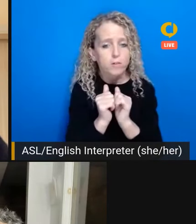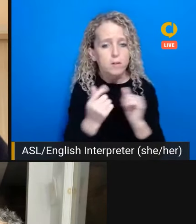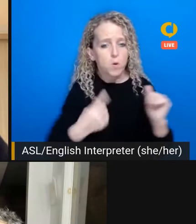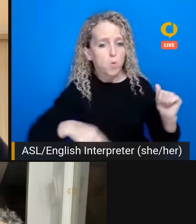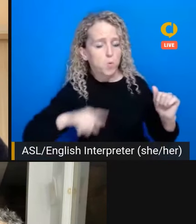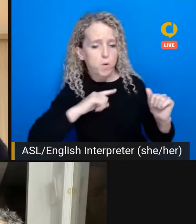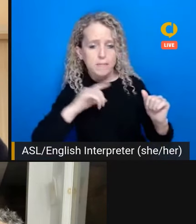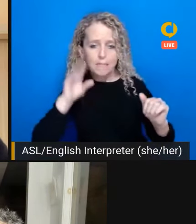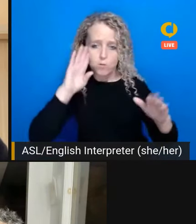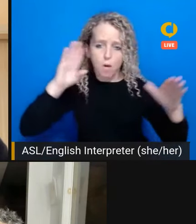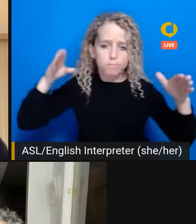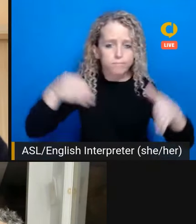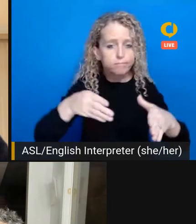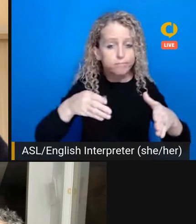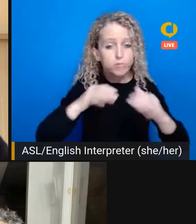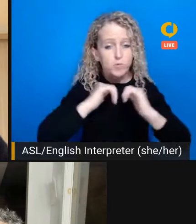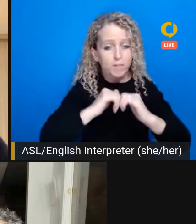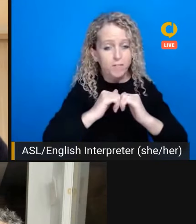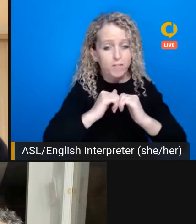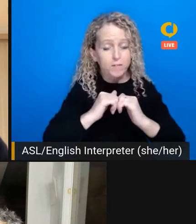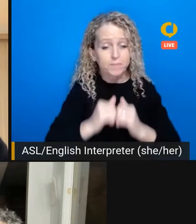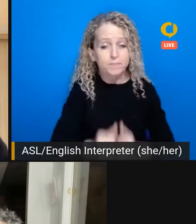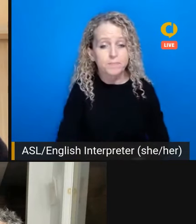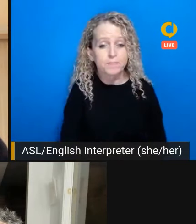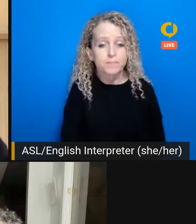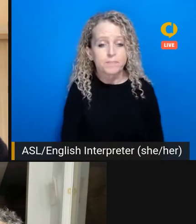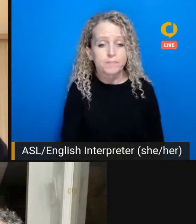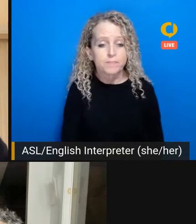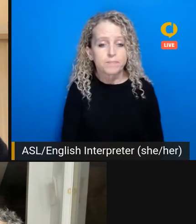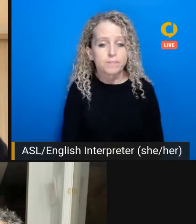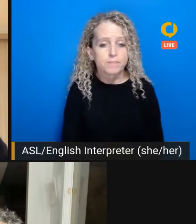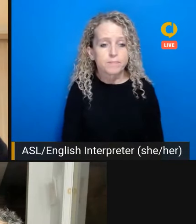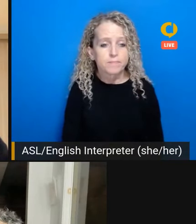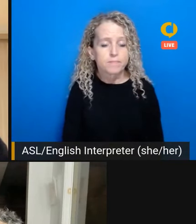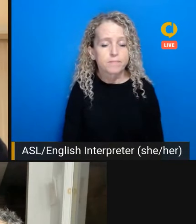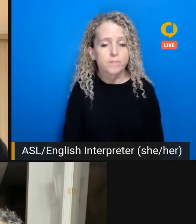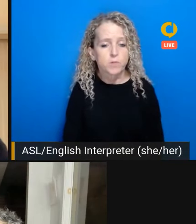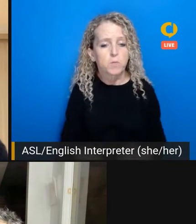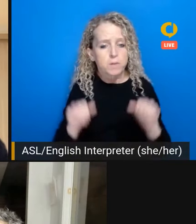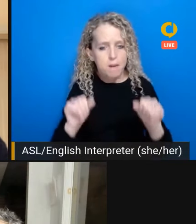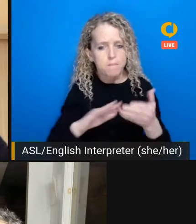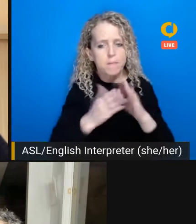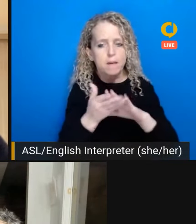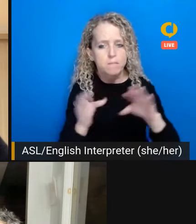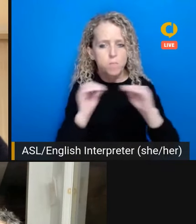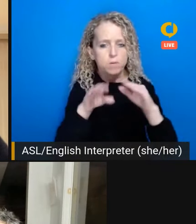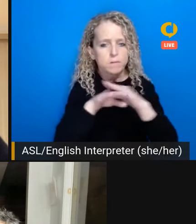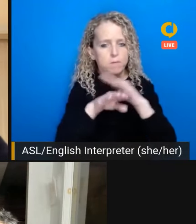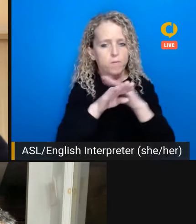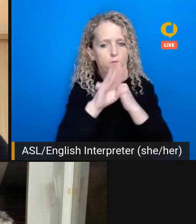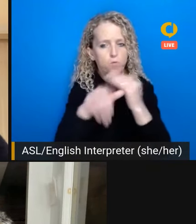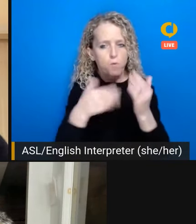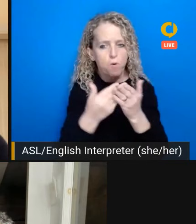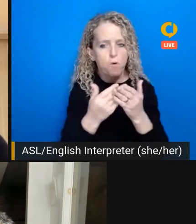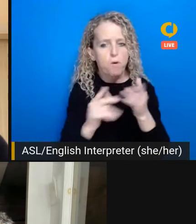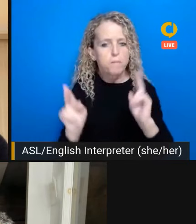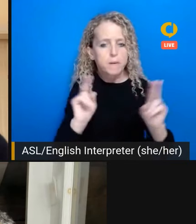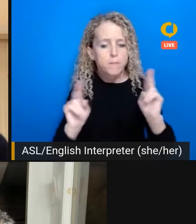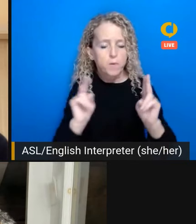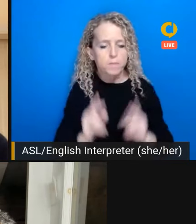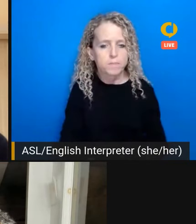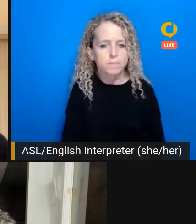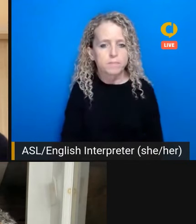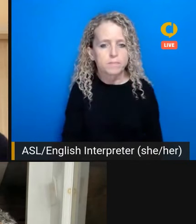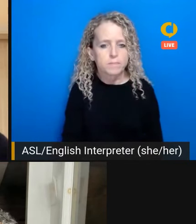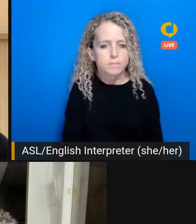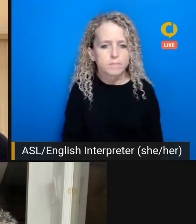this rock, so to speak, and make it accessible for everyone. Yeah. And if we can make people